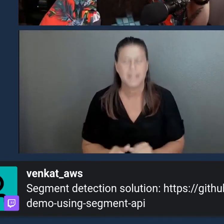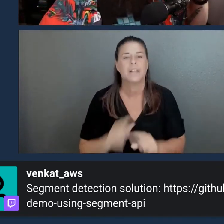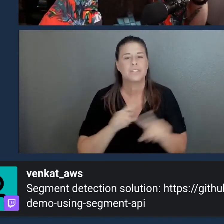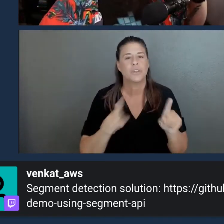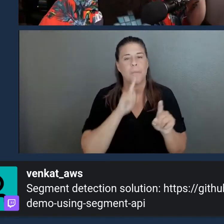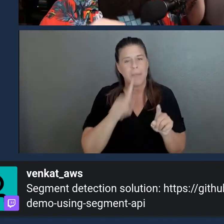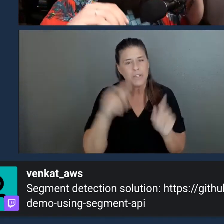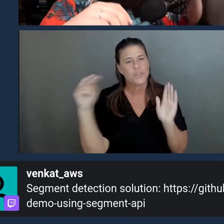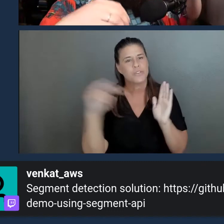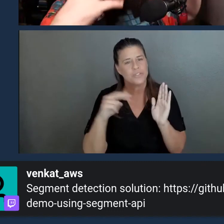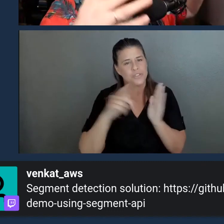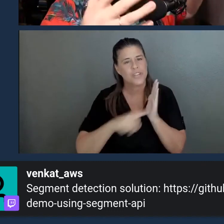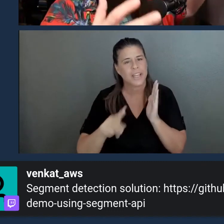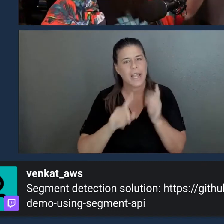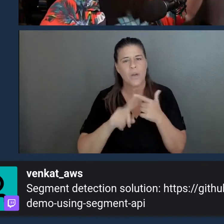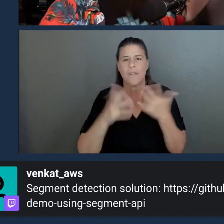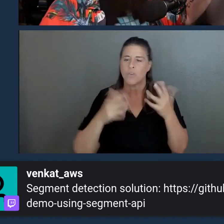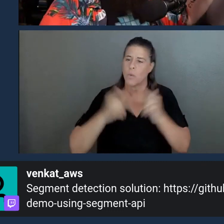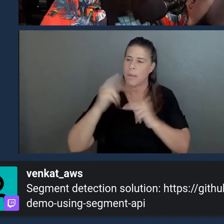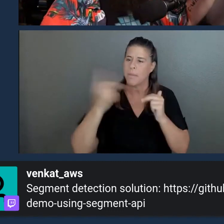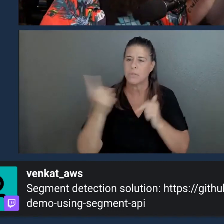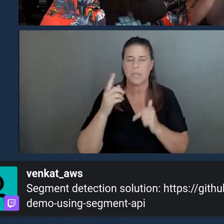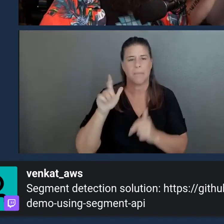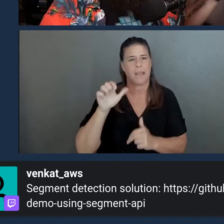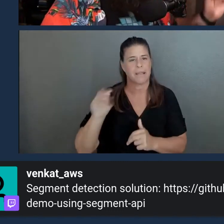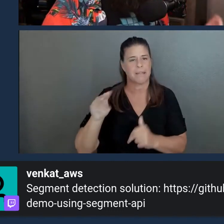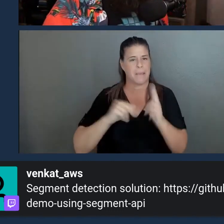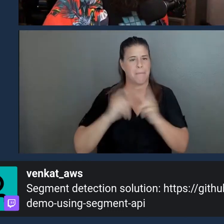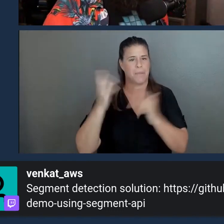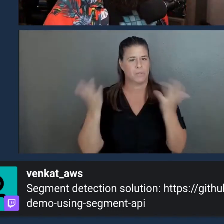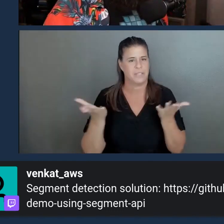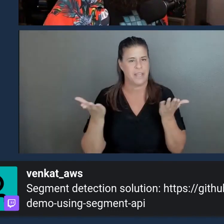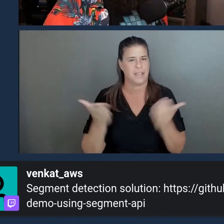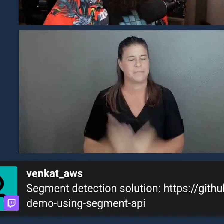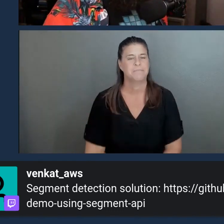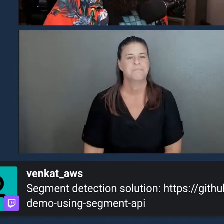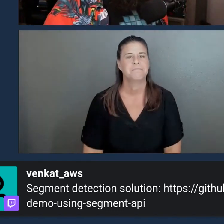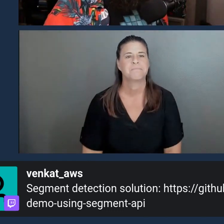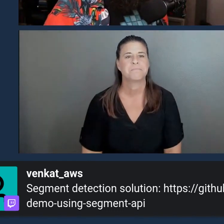check it out if you want to build something like Liam built here, right?